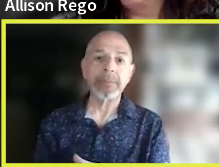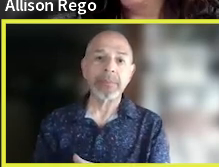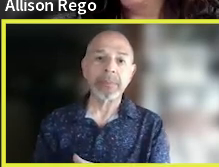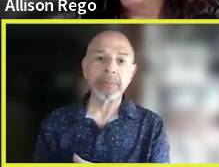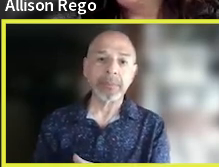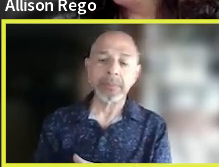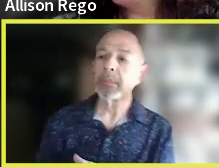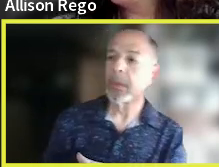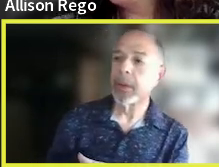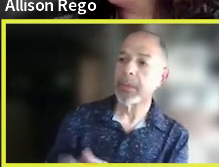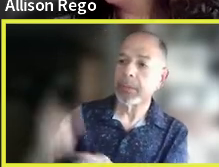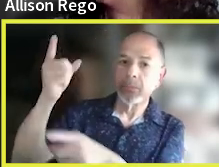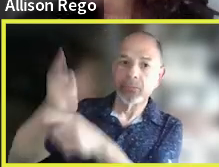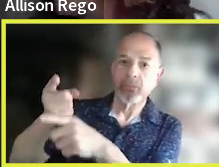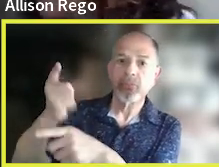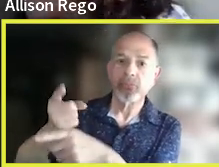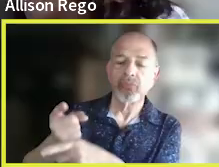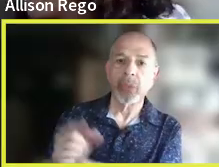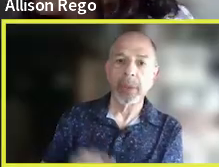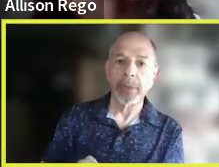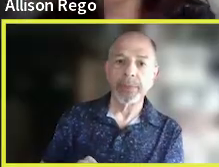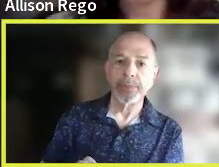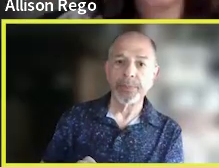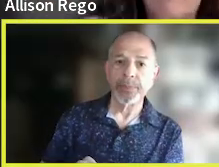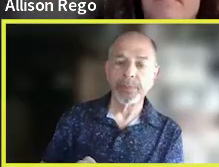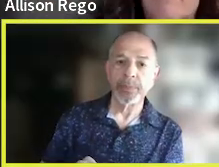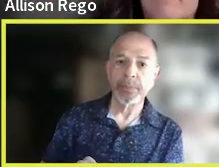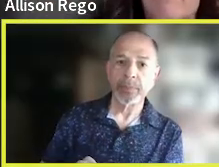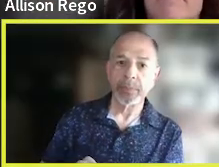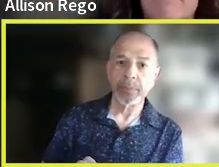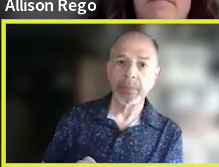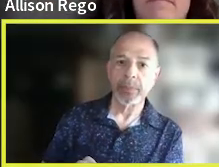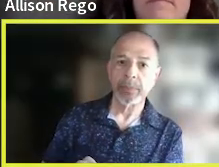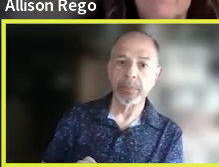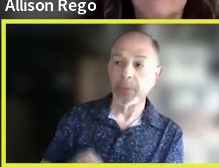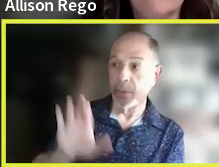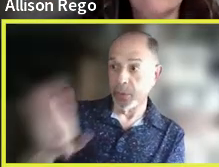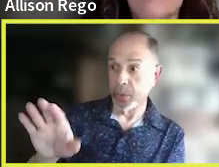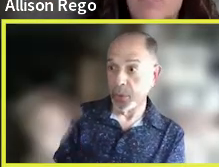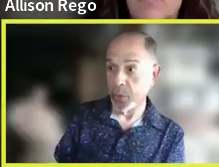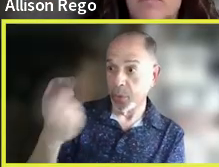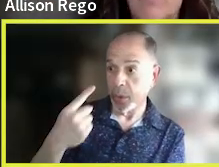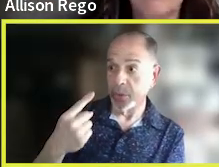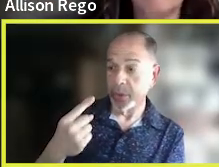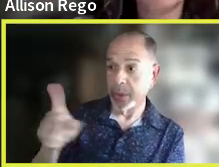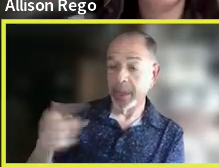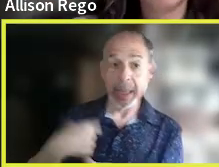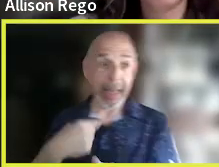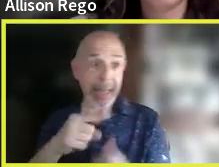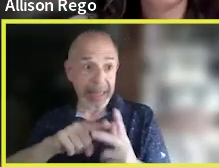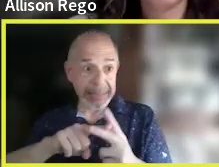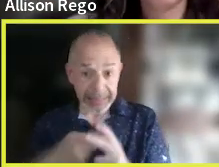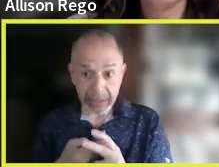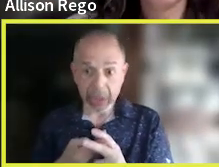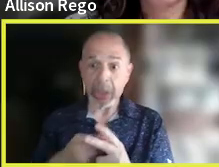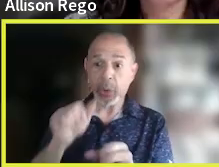maybe just whatever you have there, Dee, like because I know Jessica, your question was how do you start working as a peer mentor? What is Yes. what you've been asking. So Yeah. I don't